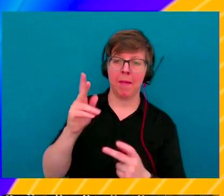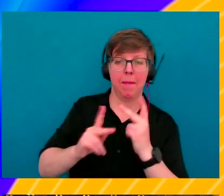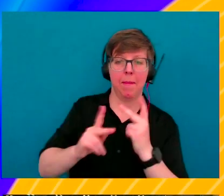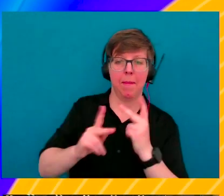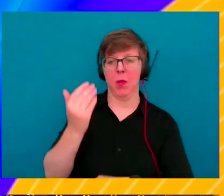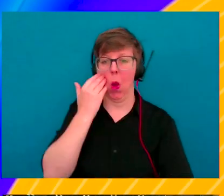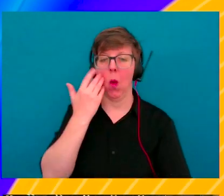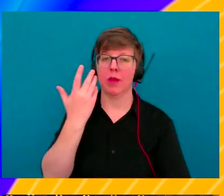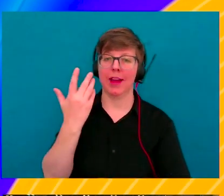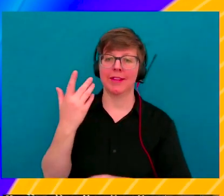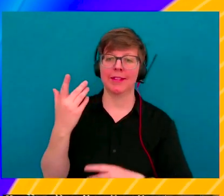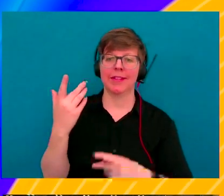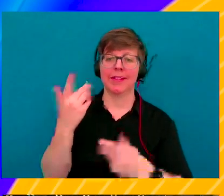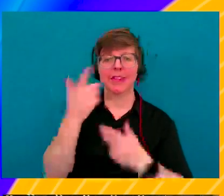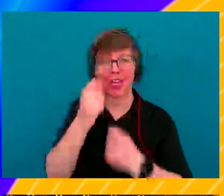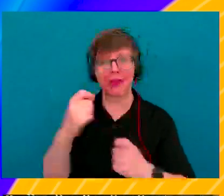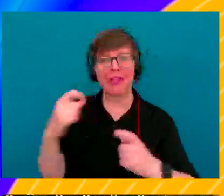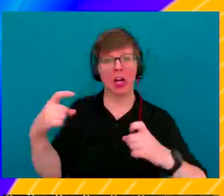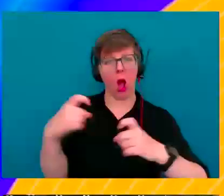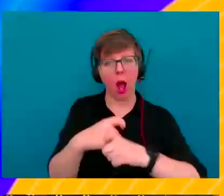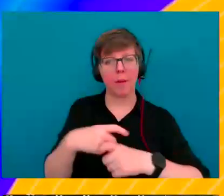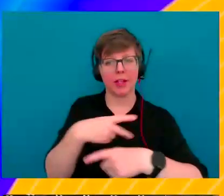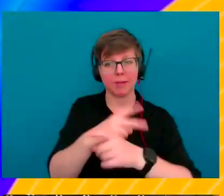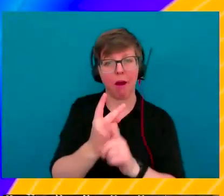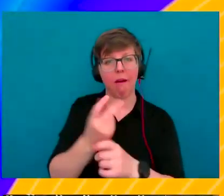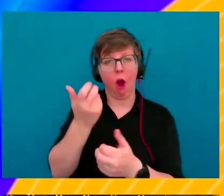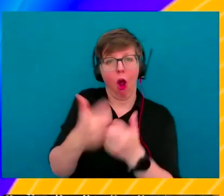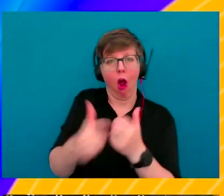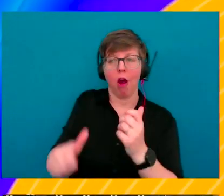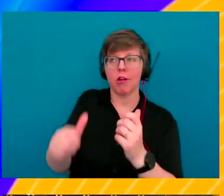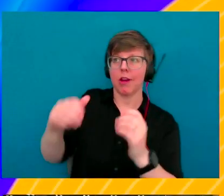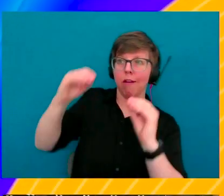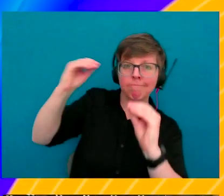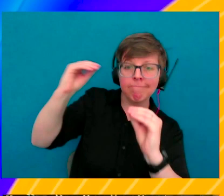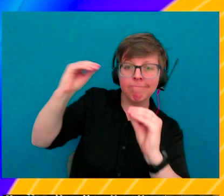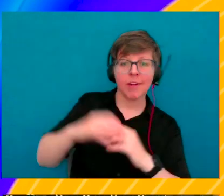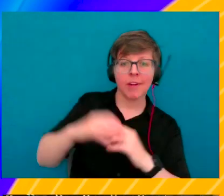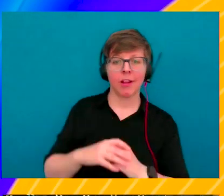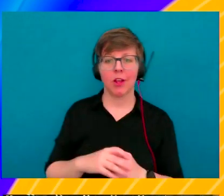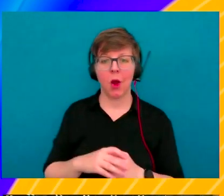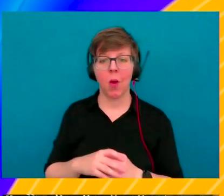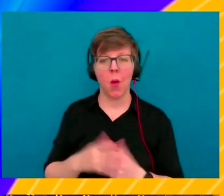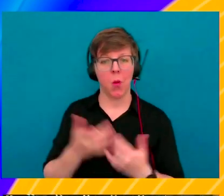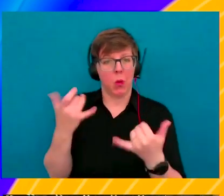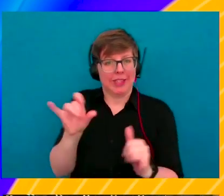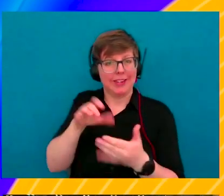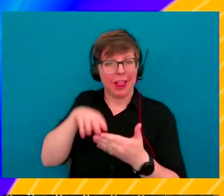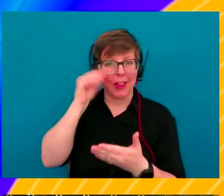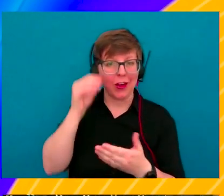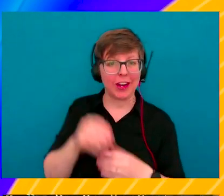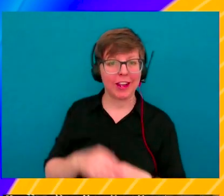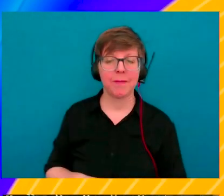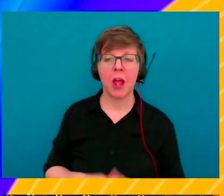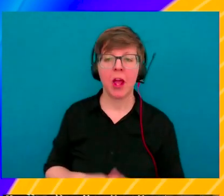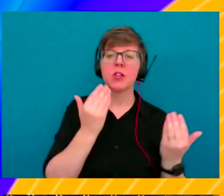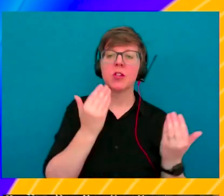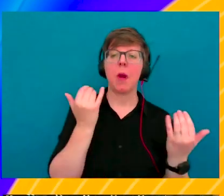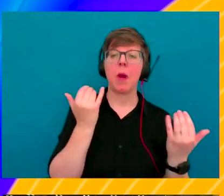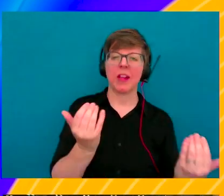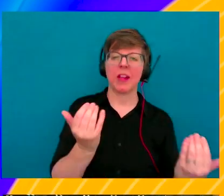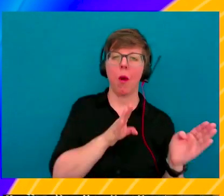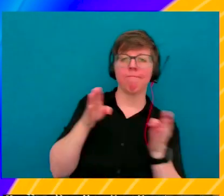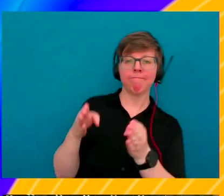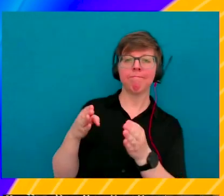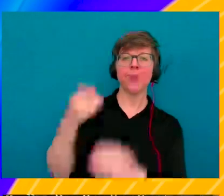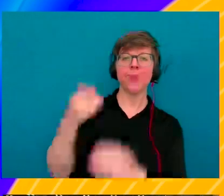on, and we're still learning on that because there's a lot here. What is the first run? Yeah. Something to grapple with. So let's take a look at the GitHub. So as